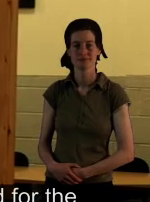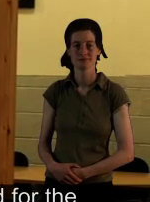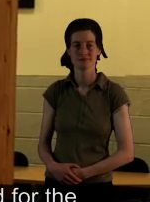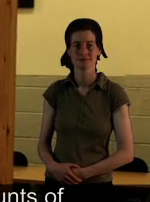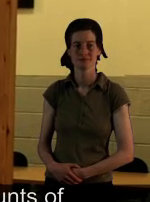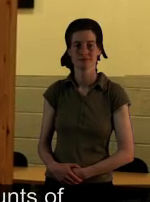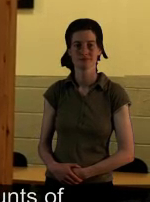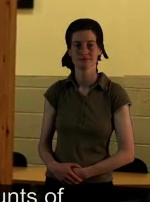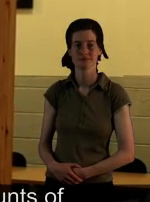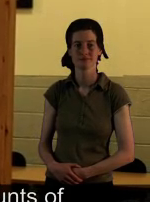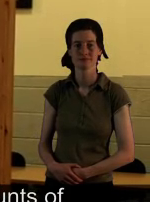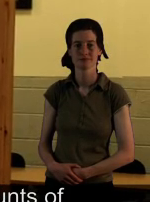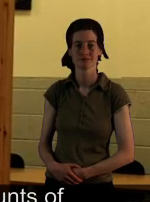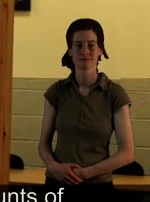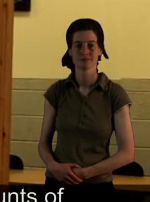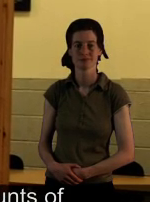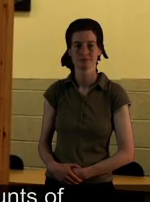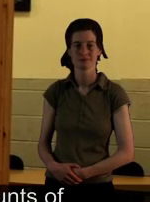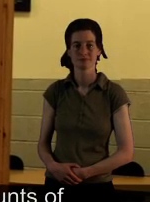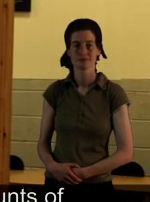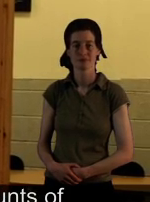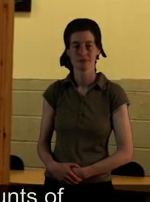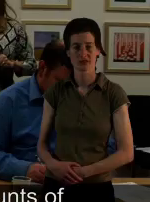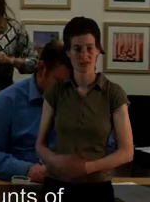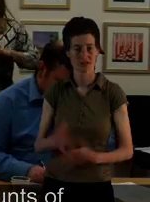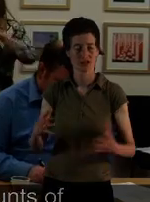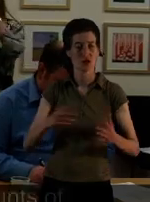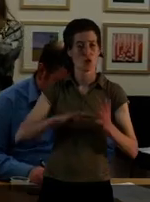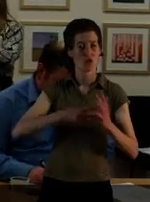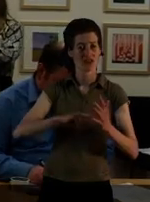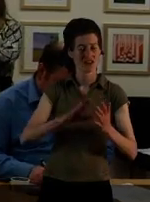and necessary in some cases because of the amounts of money that you'd be asking for.